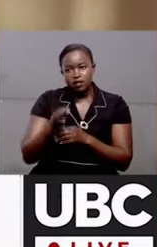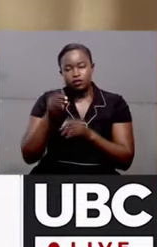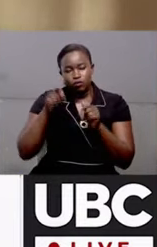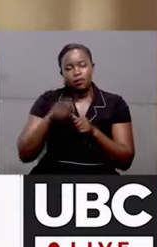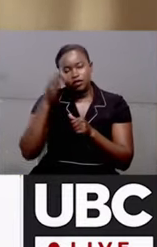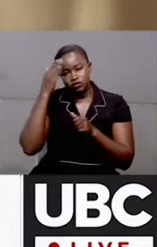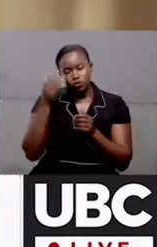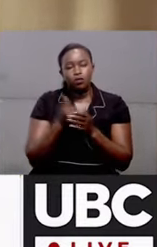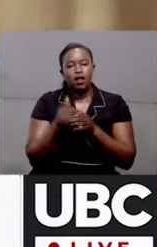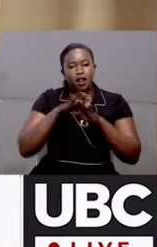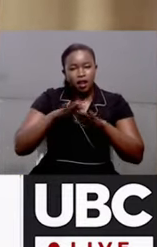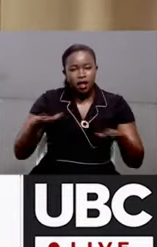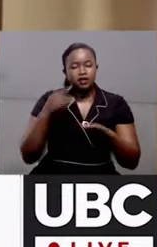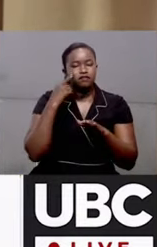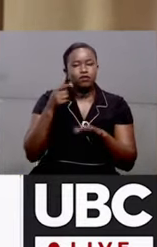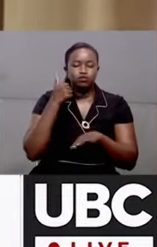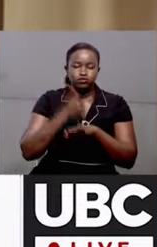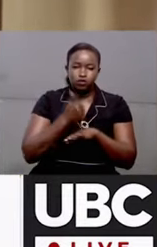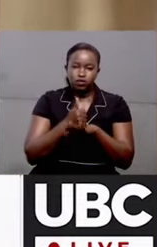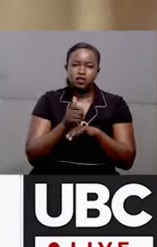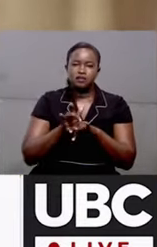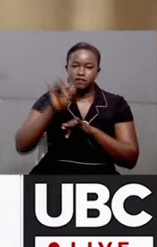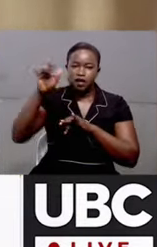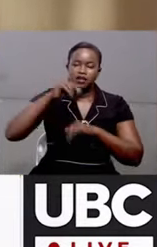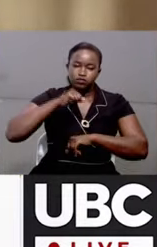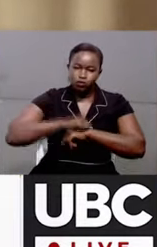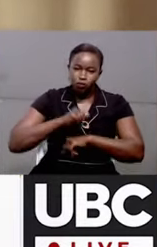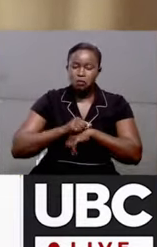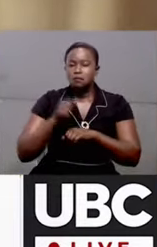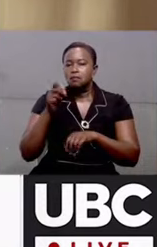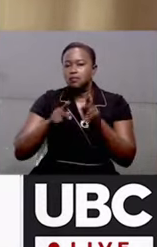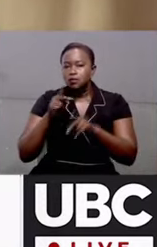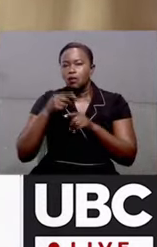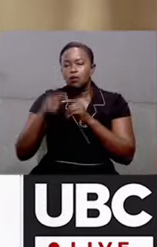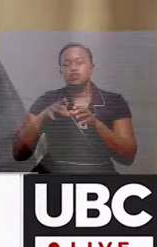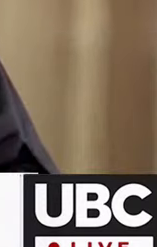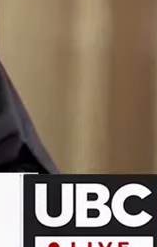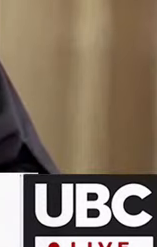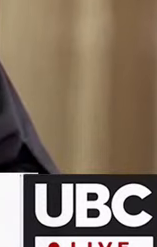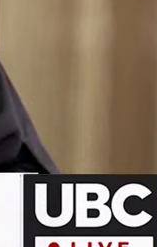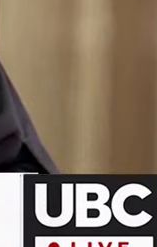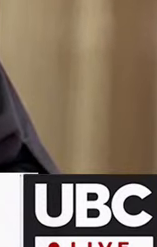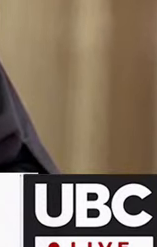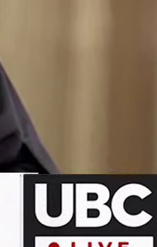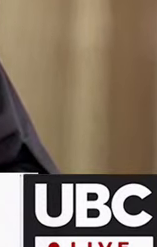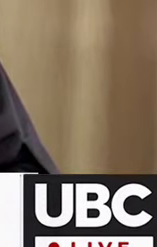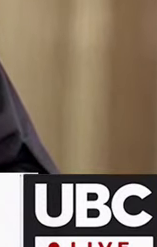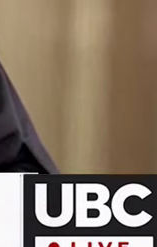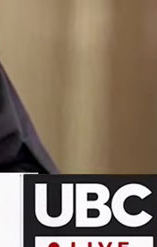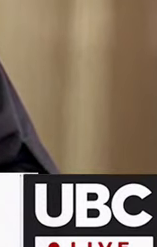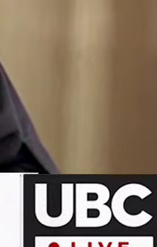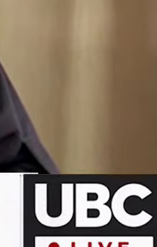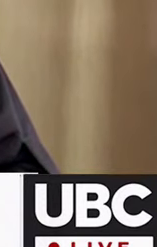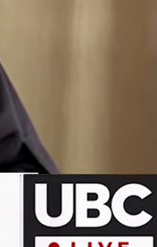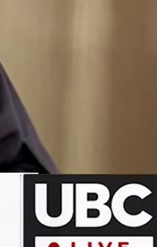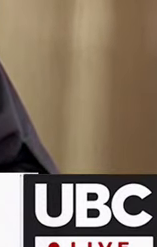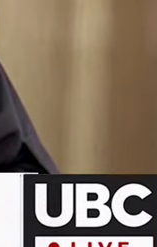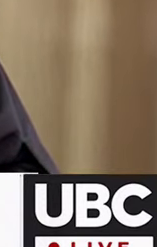of Soroti Flying School is being encroached on. The land has been taken away.